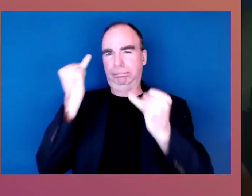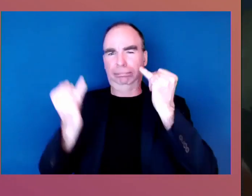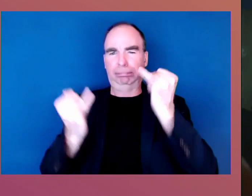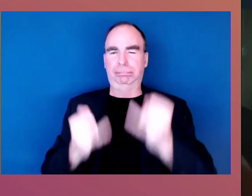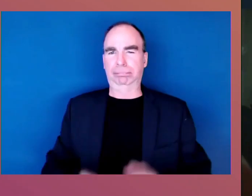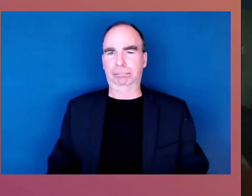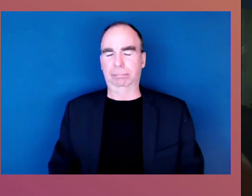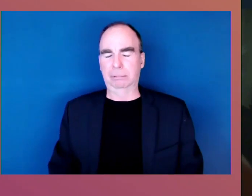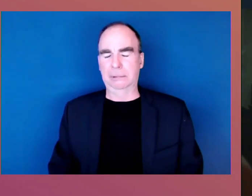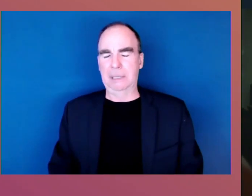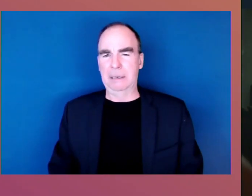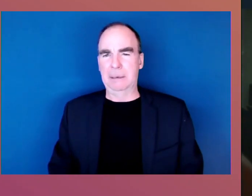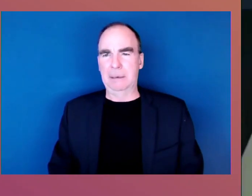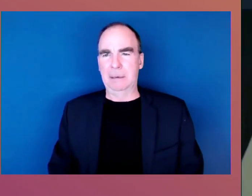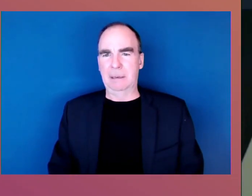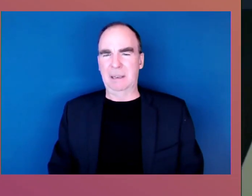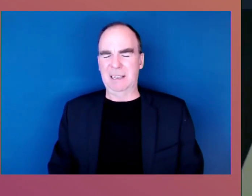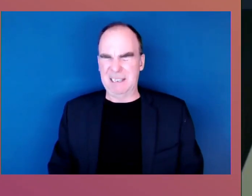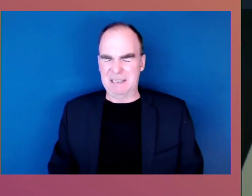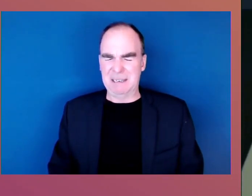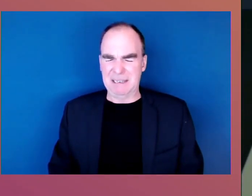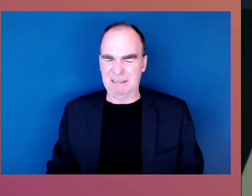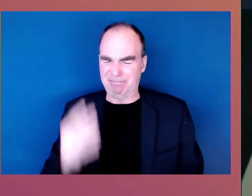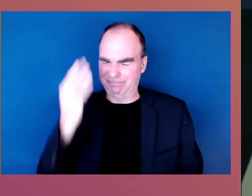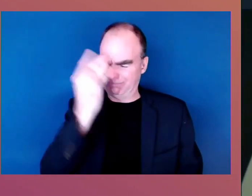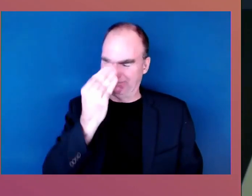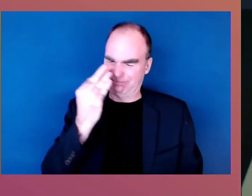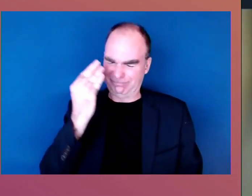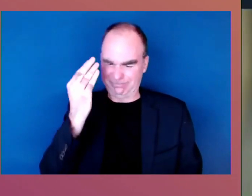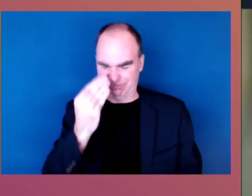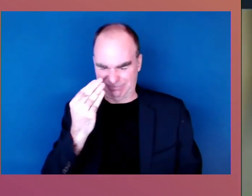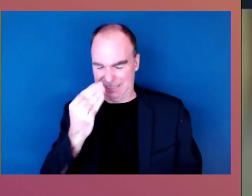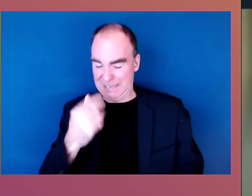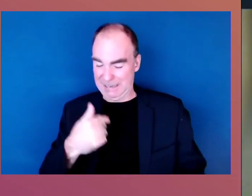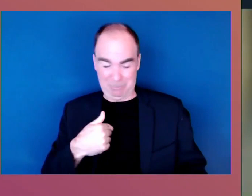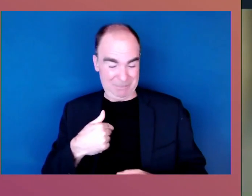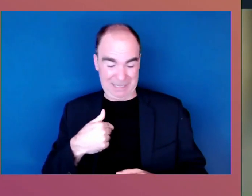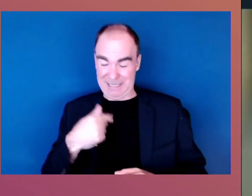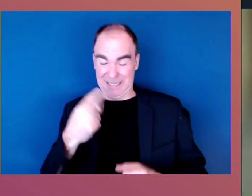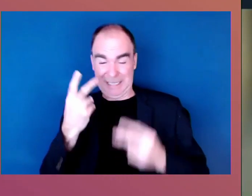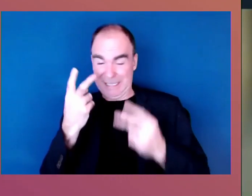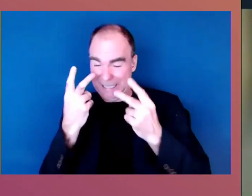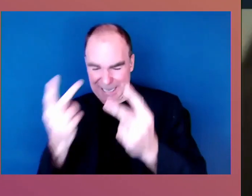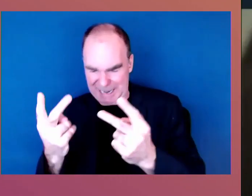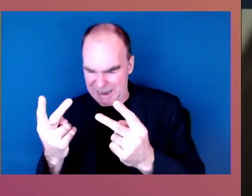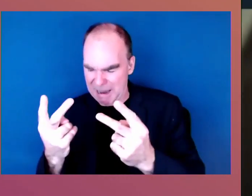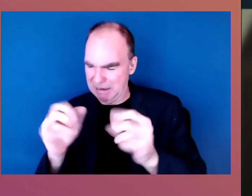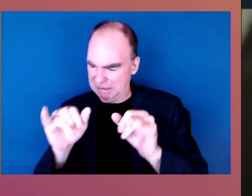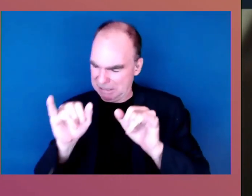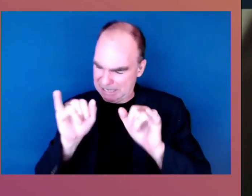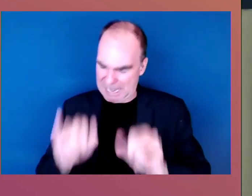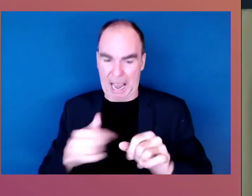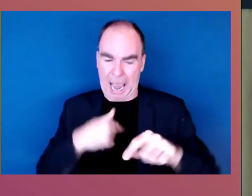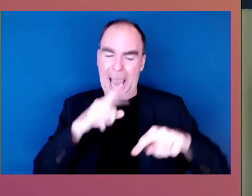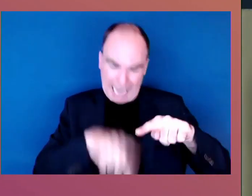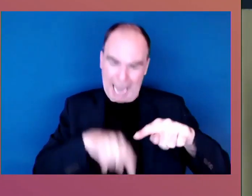I thought people should understand, even though I cannot see, there is a lot I can do. Here is where I